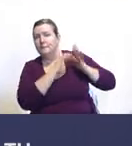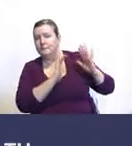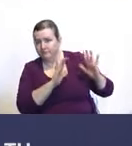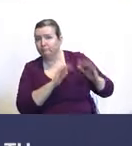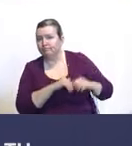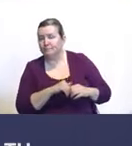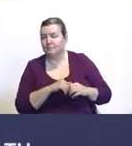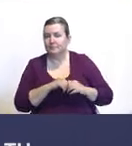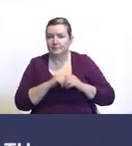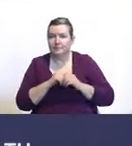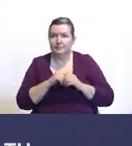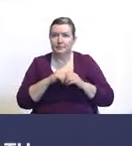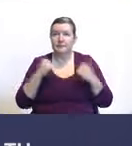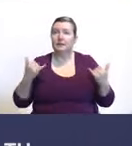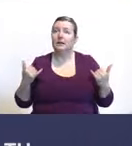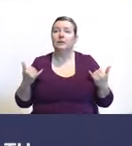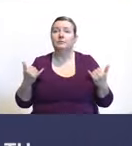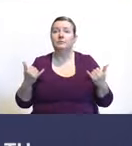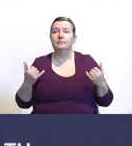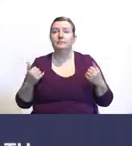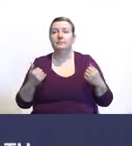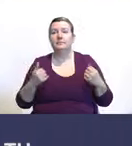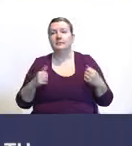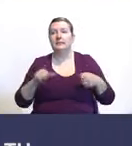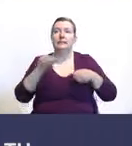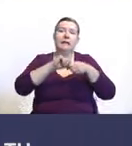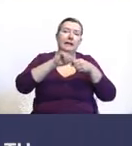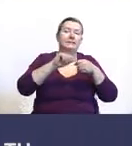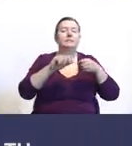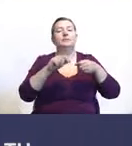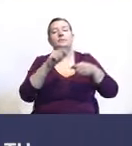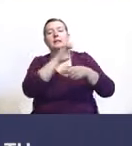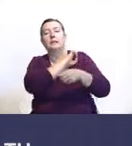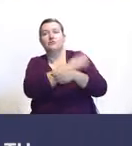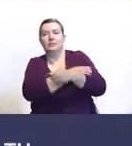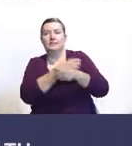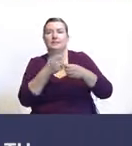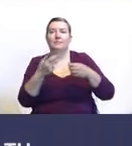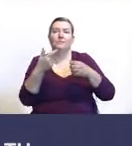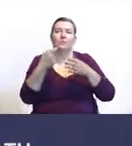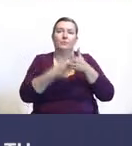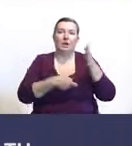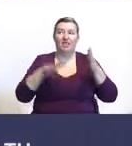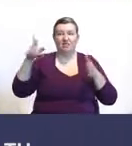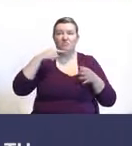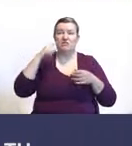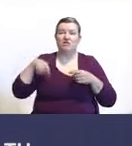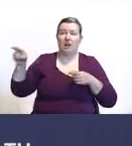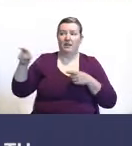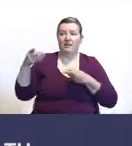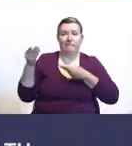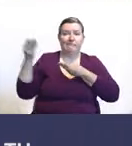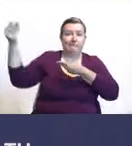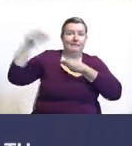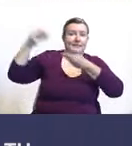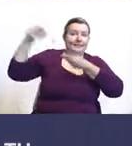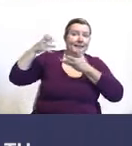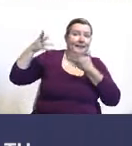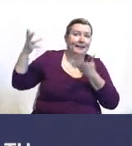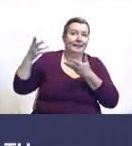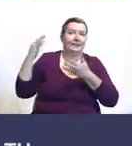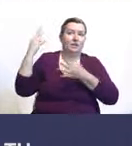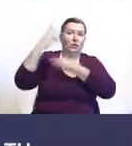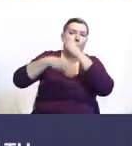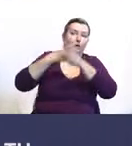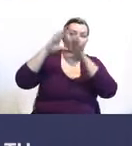Energy prices, clearly in this case, given Russia is one of the few global